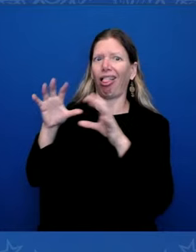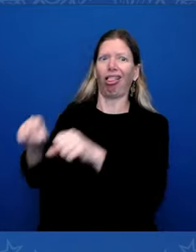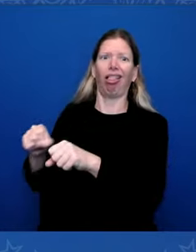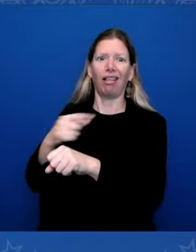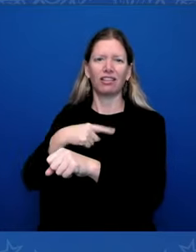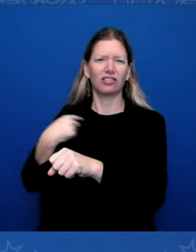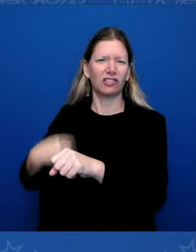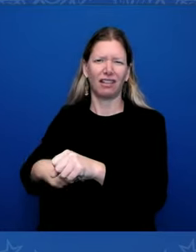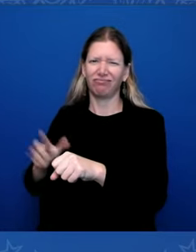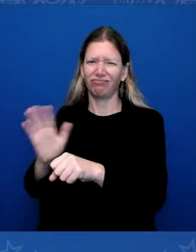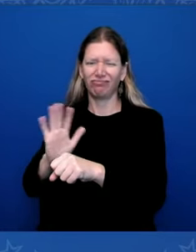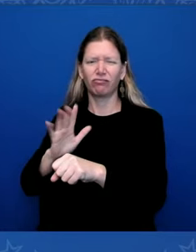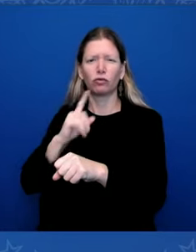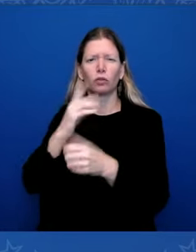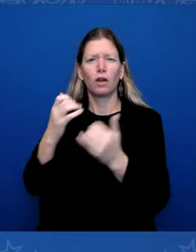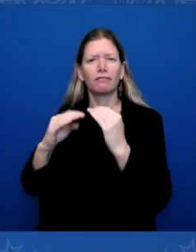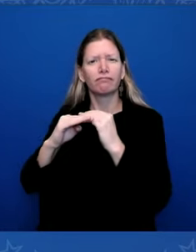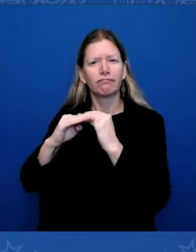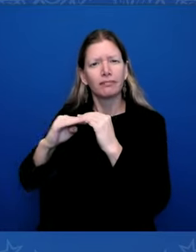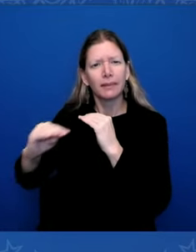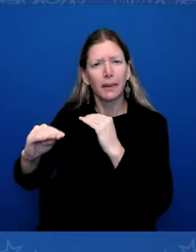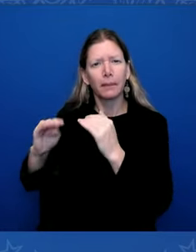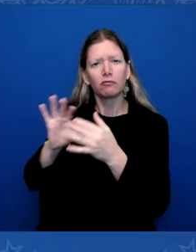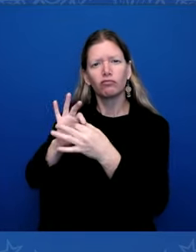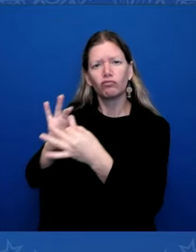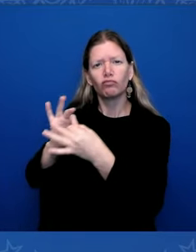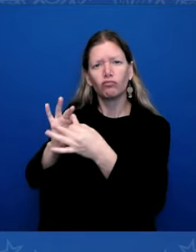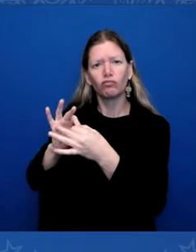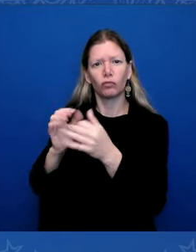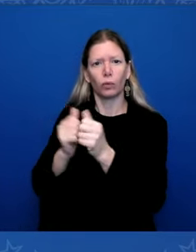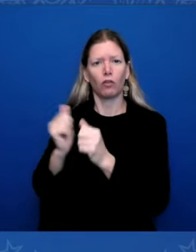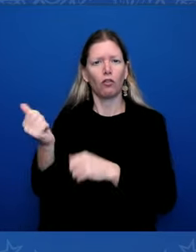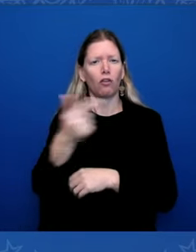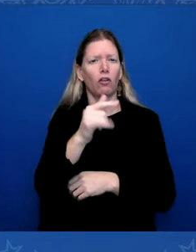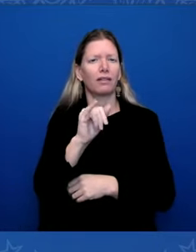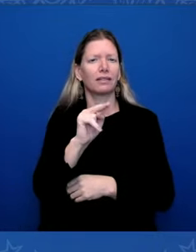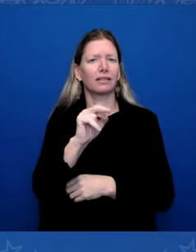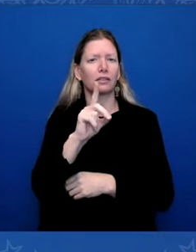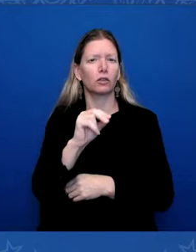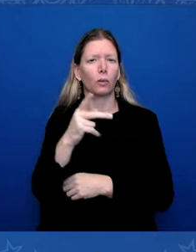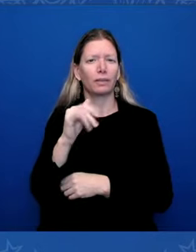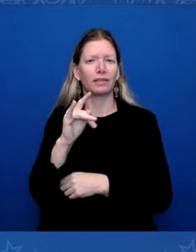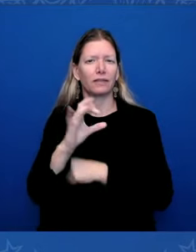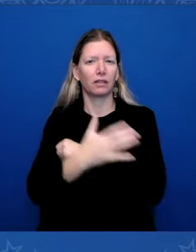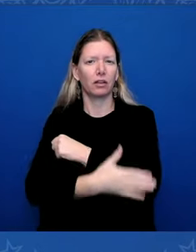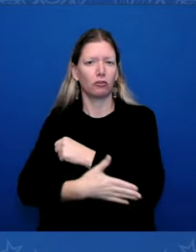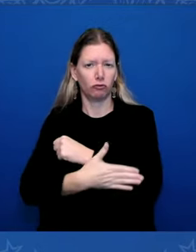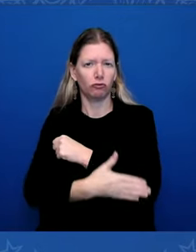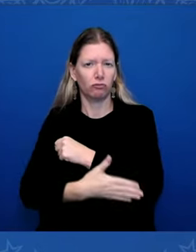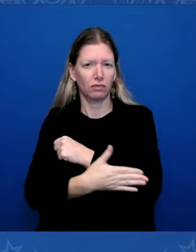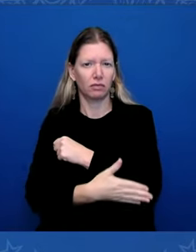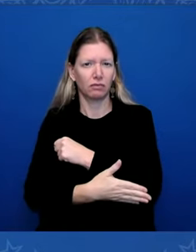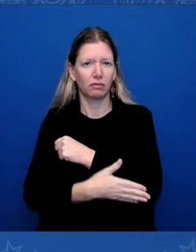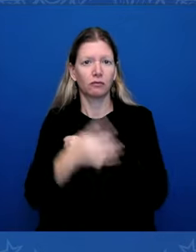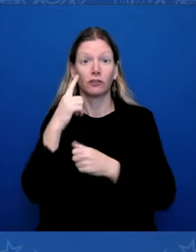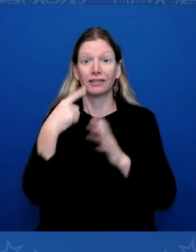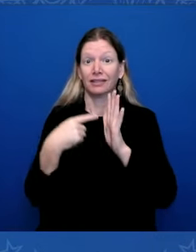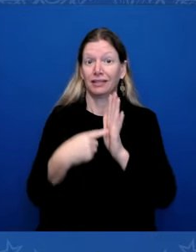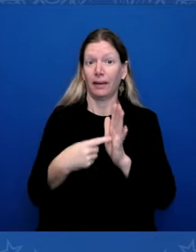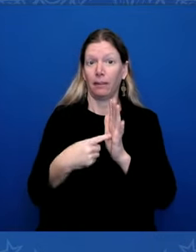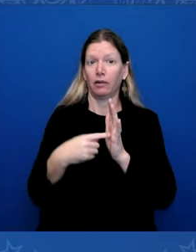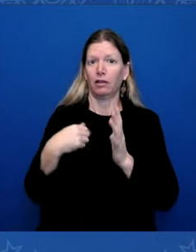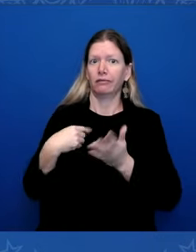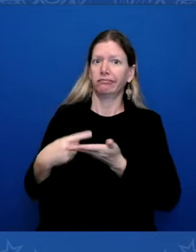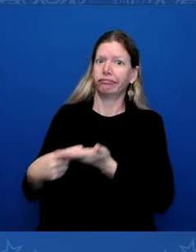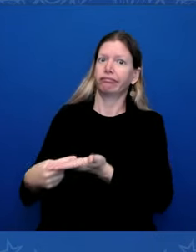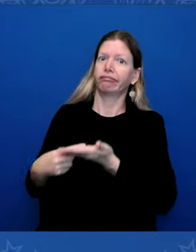Indo-Pacific. And for example, when I was spending a lot of time talking with President Xi, he asked why we